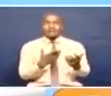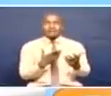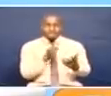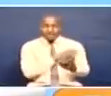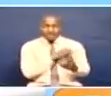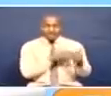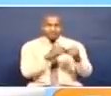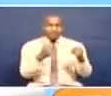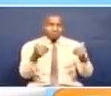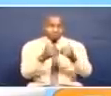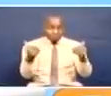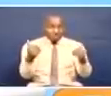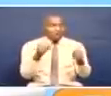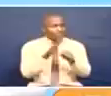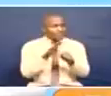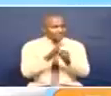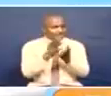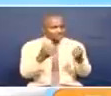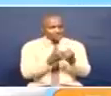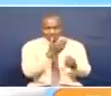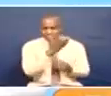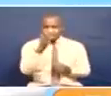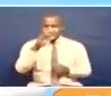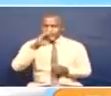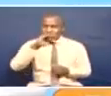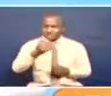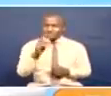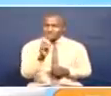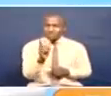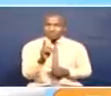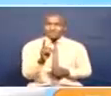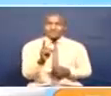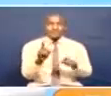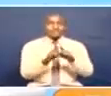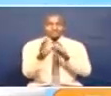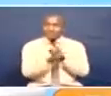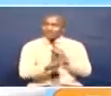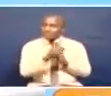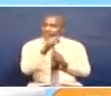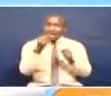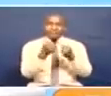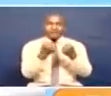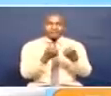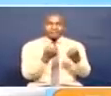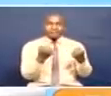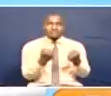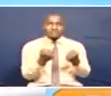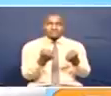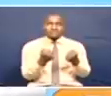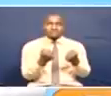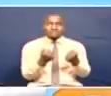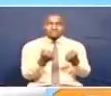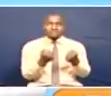division. Mm. And there are many things happening around the city and around the country that I'm glad I've not made it to the news. Because they're really sad things.